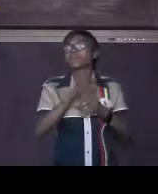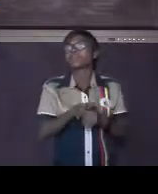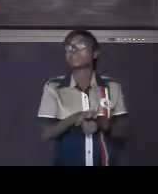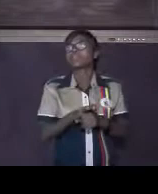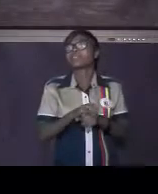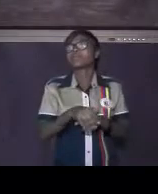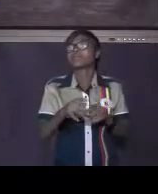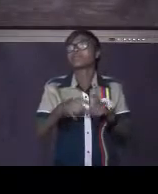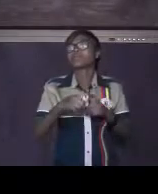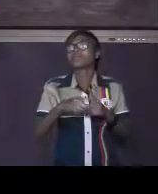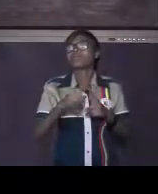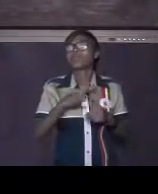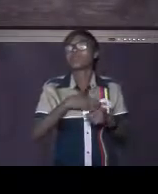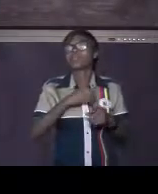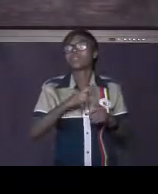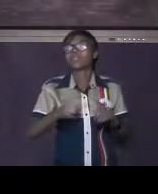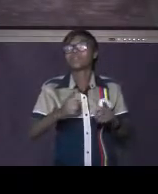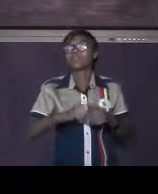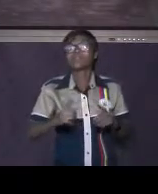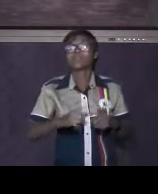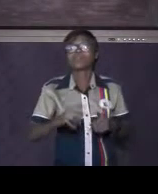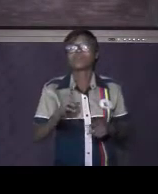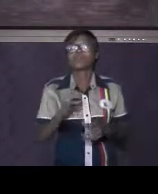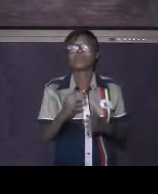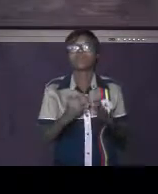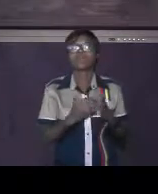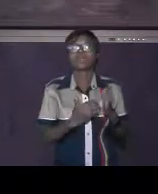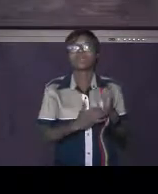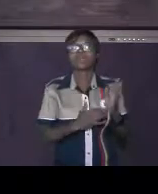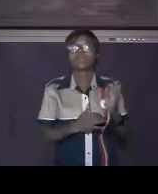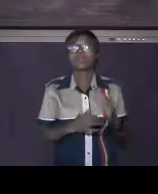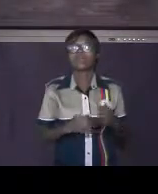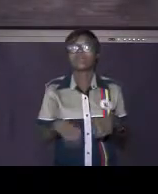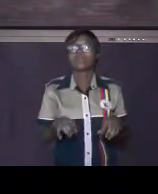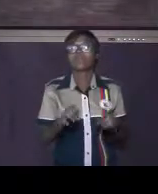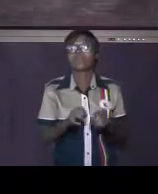wind, humidity, and atmospheric pressure.